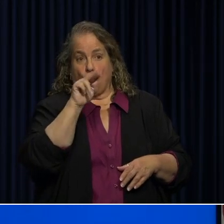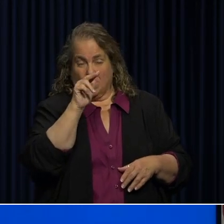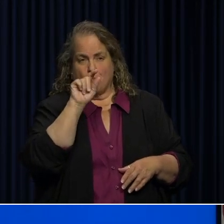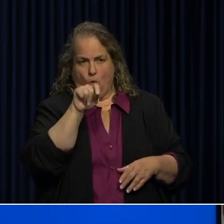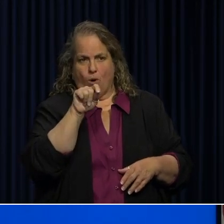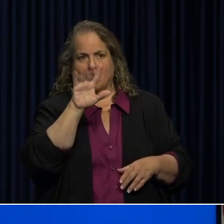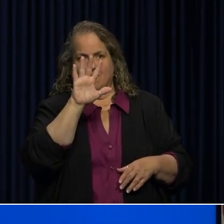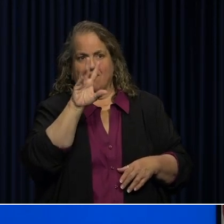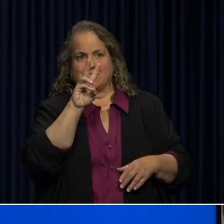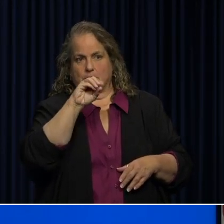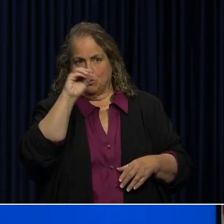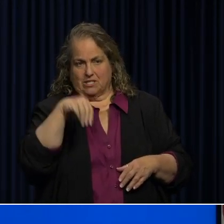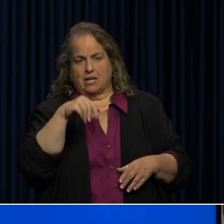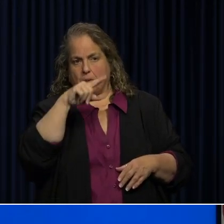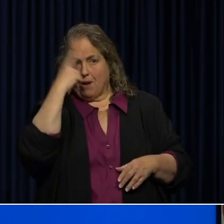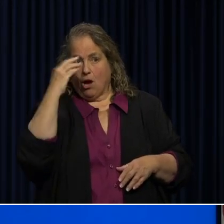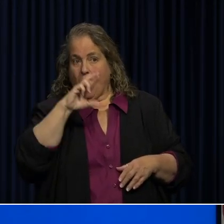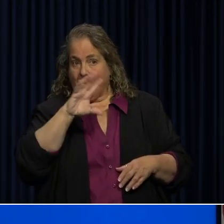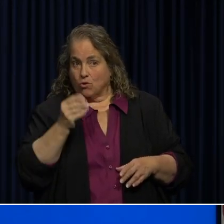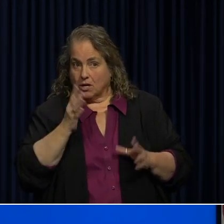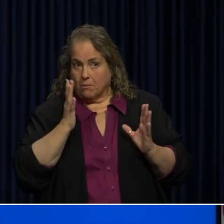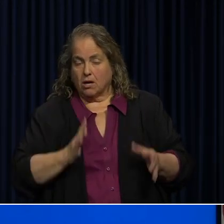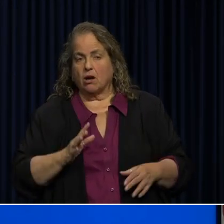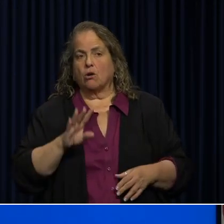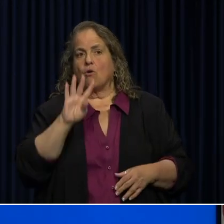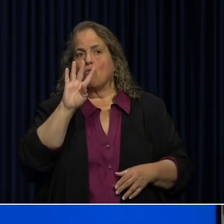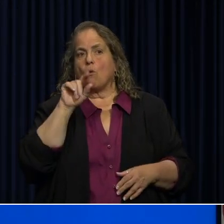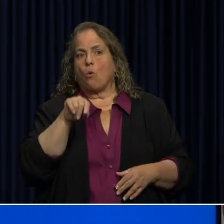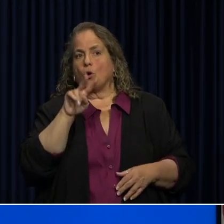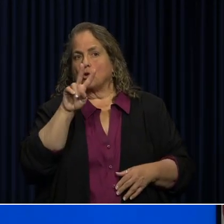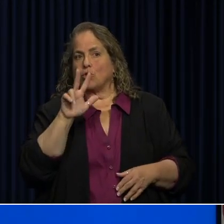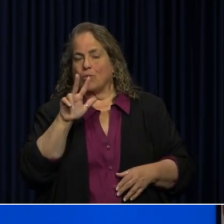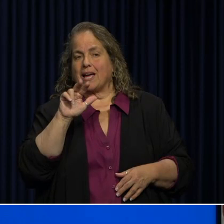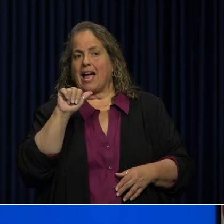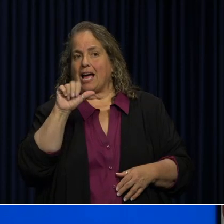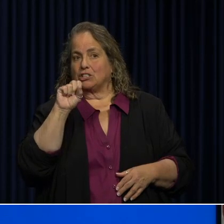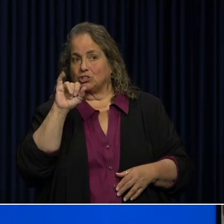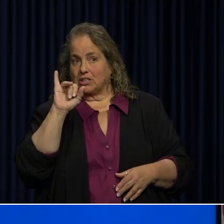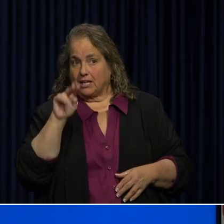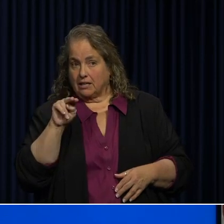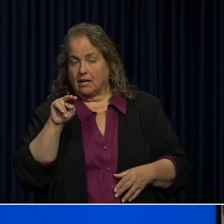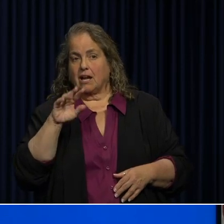13.56% Black or African American, 4.23% Asian,